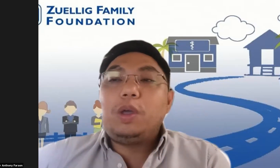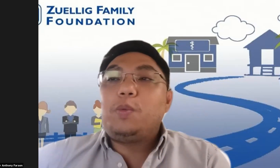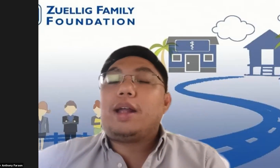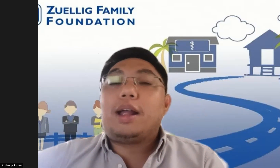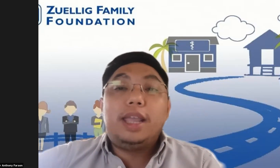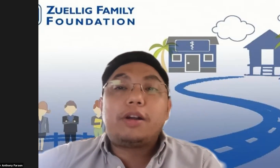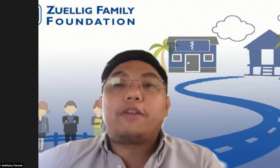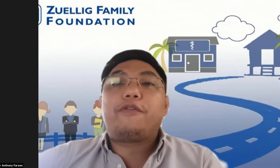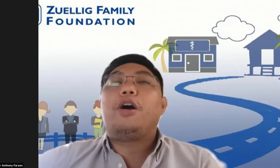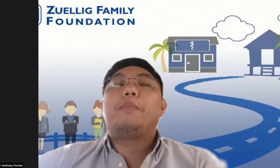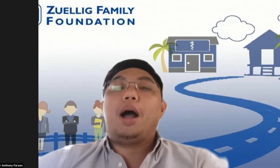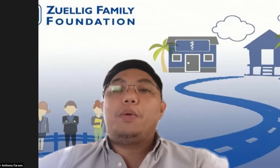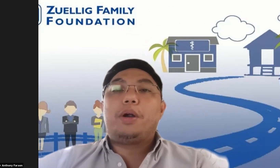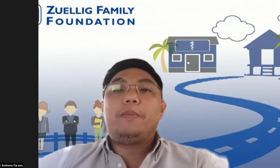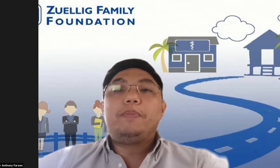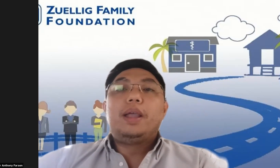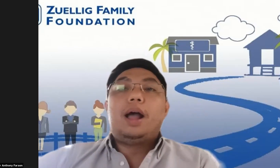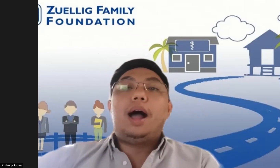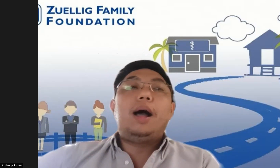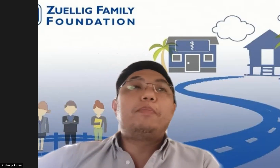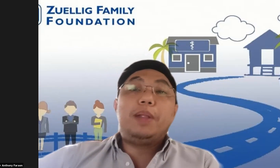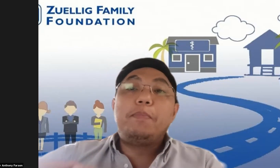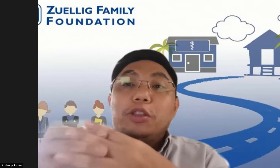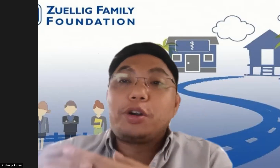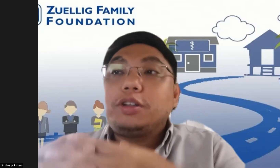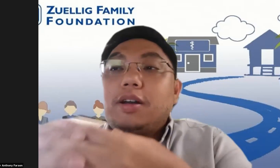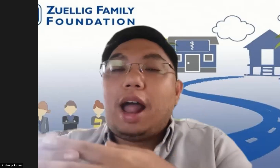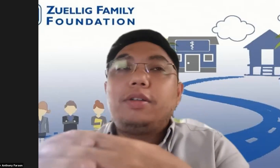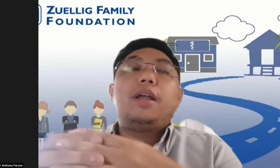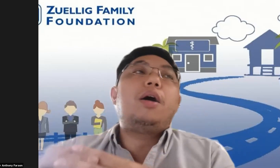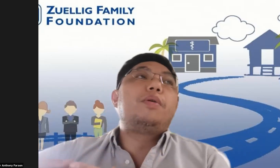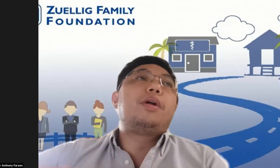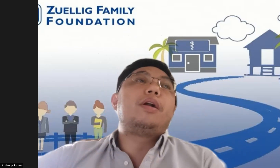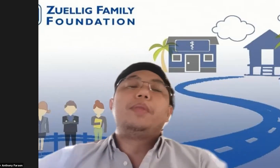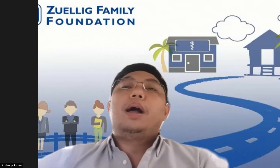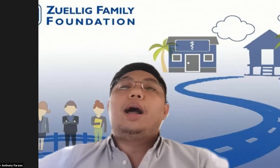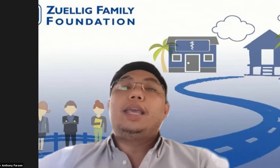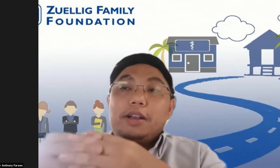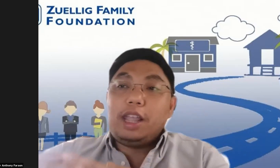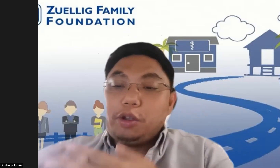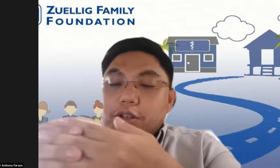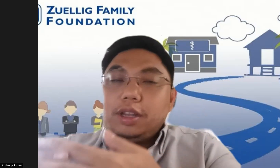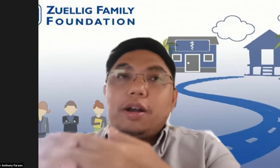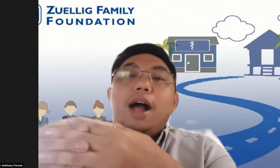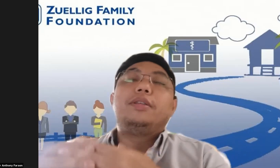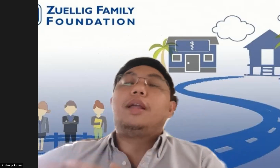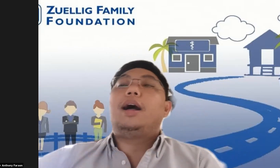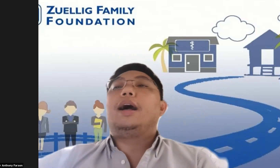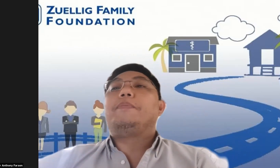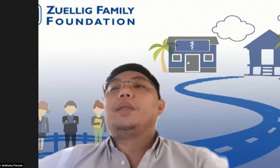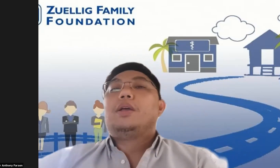herein we will hear from our implementers on the ground, our integrators on the